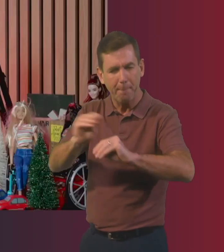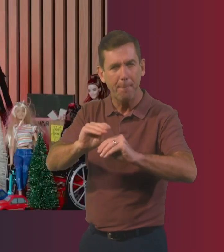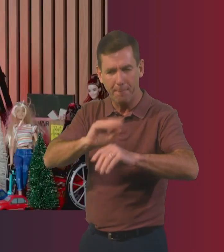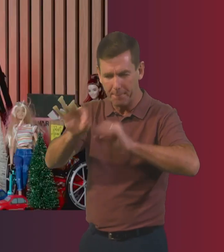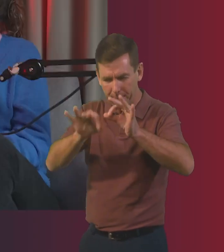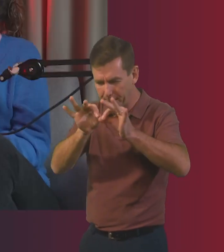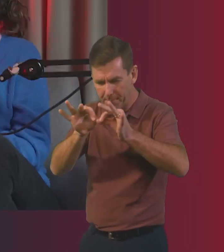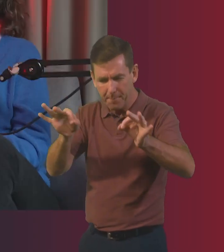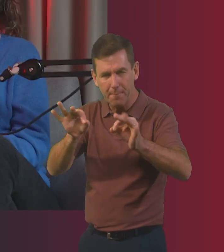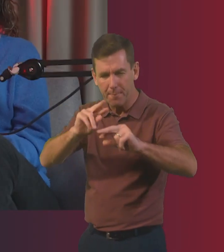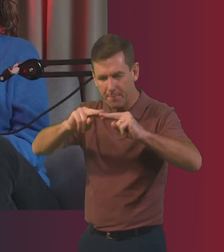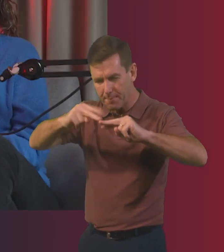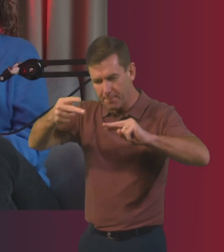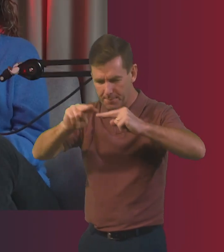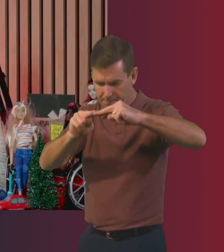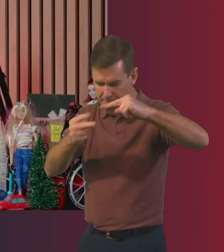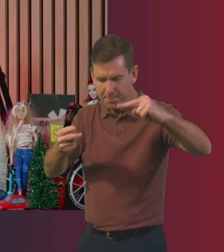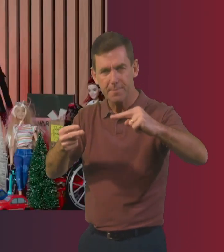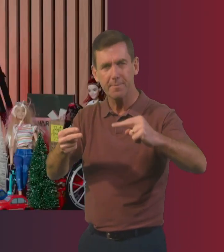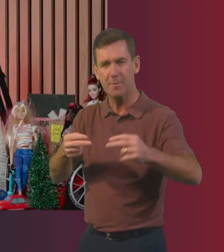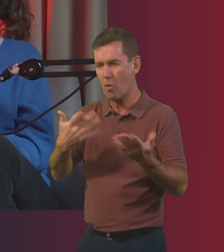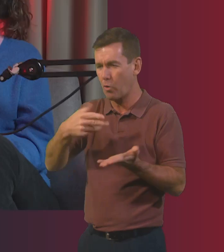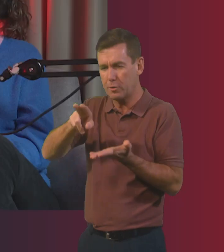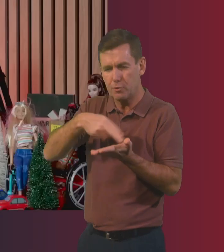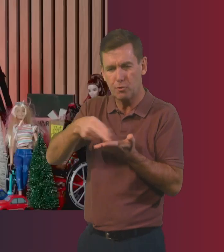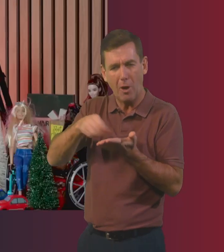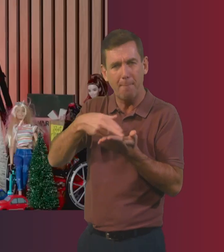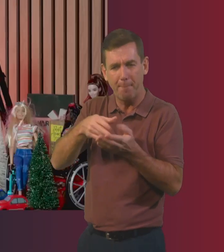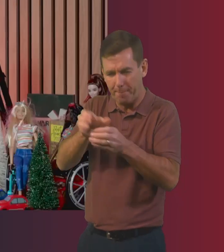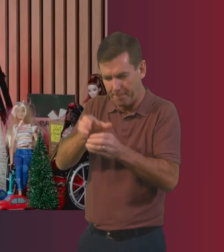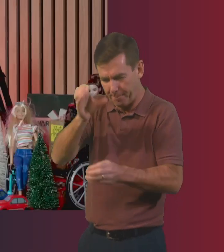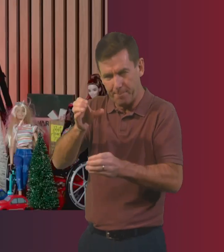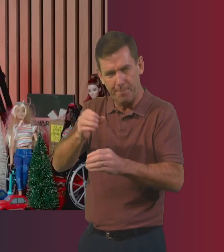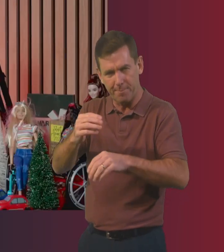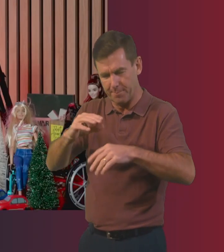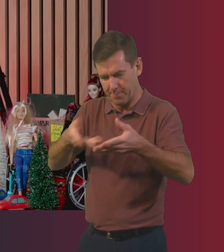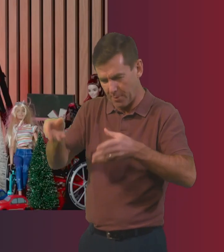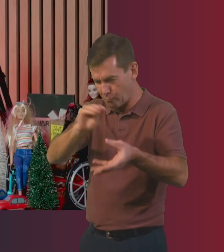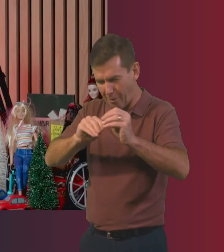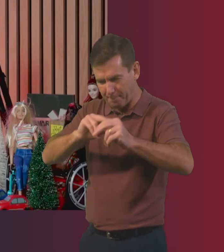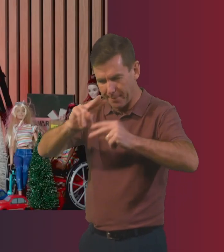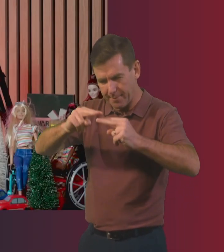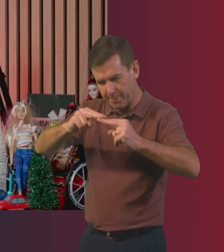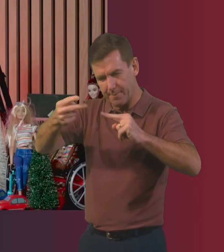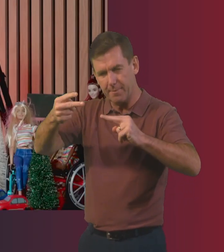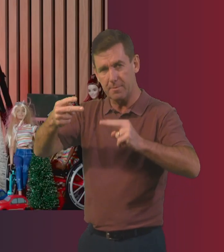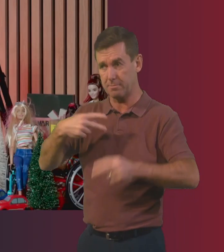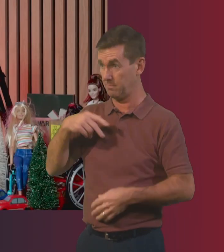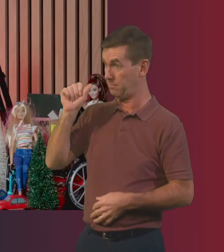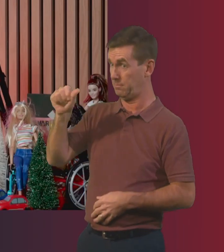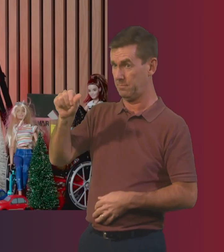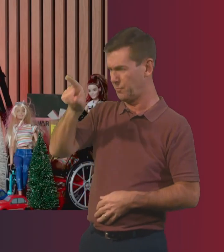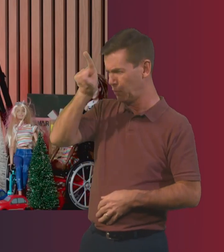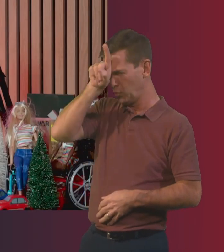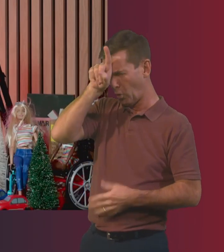And I love anything like that. Actually put time into this. It's true. Much more thoughtful. Again, it's that's very German as well. Like a lot of baking